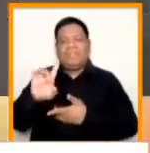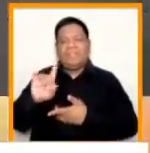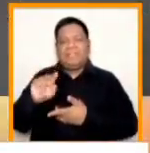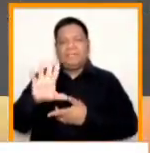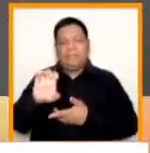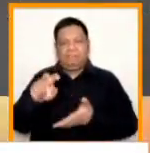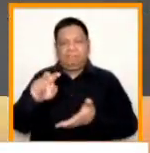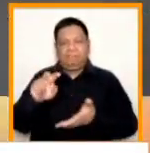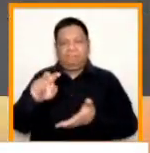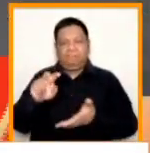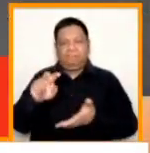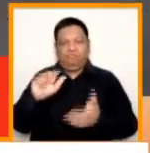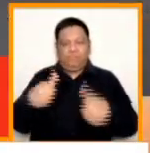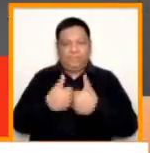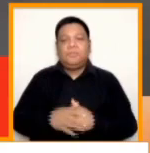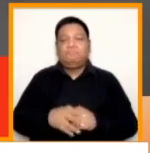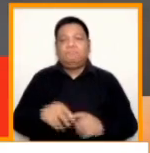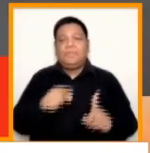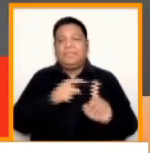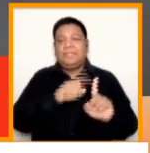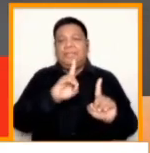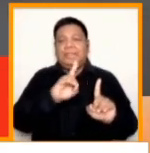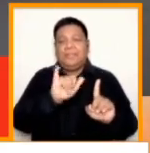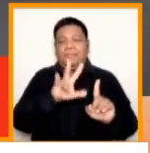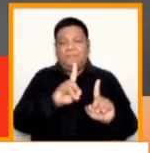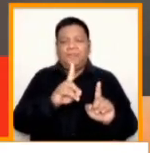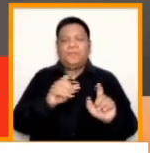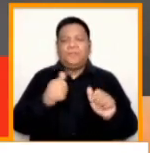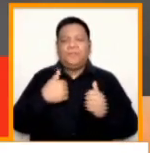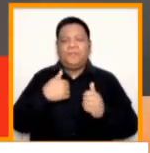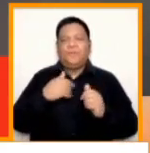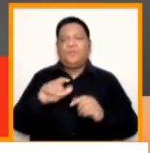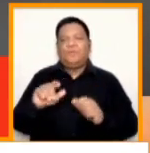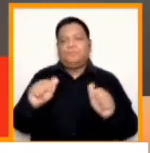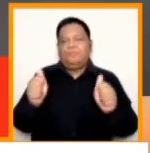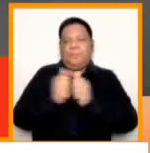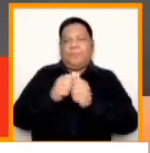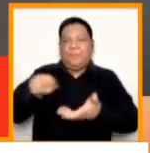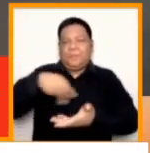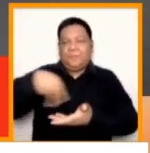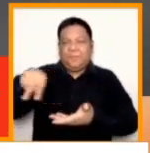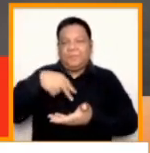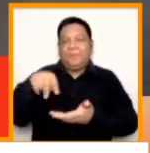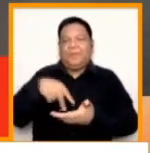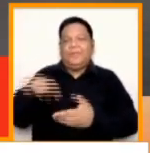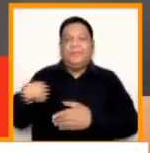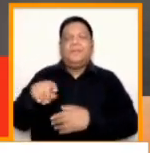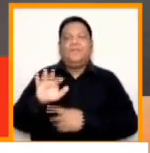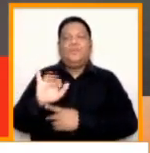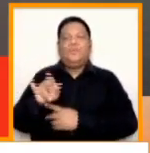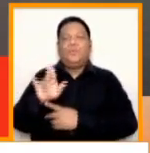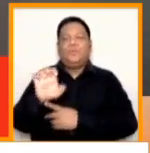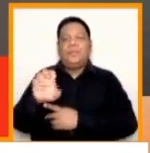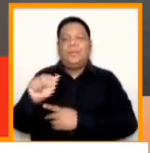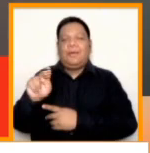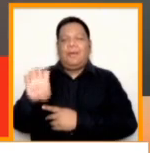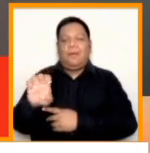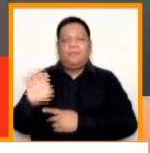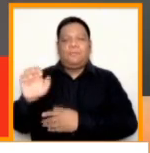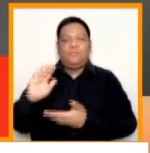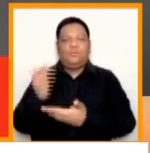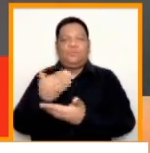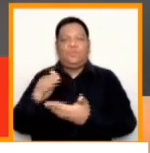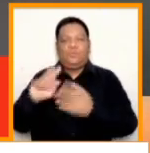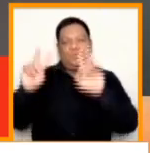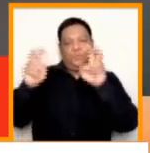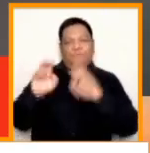Nakipag-date si David nakipag-duet si David sa new dance challenge ni Julian sa kanyang single na Free. Hindi man